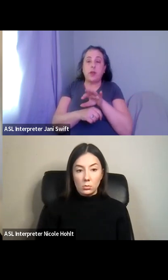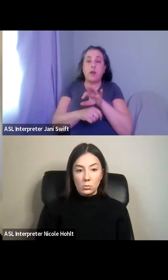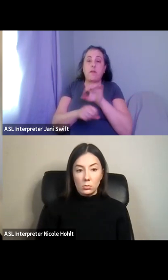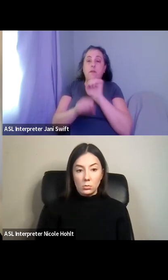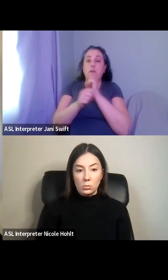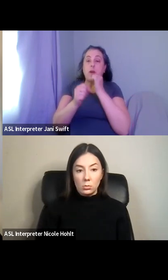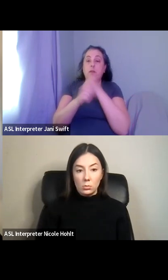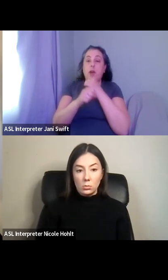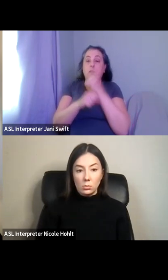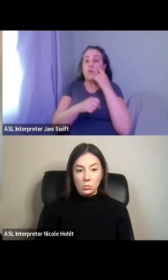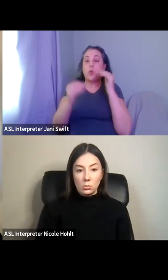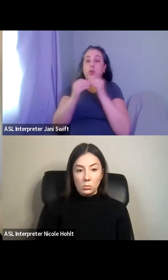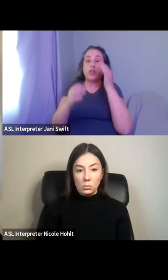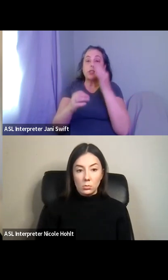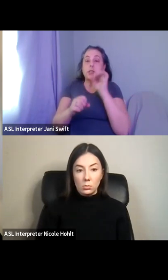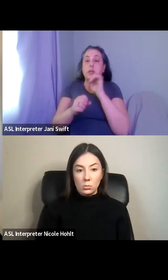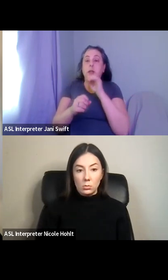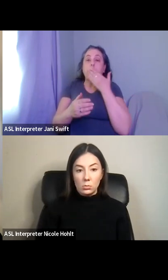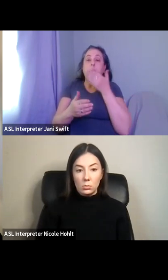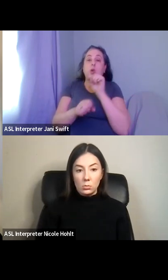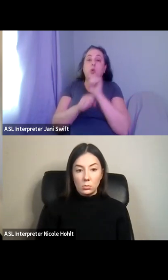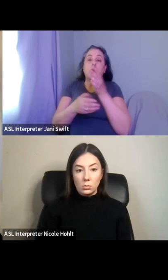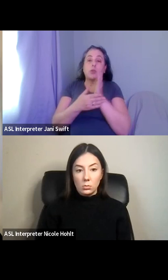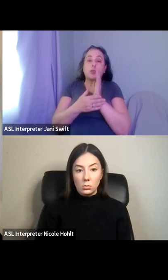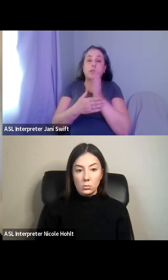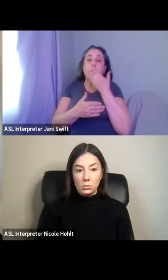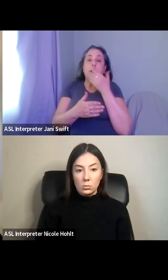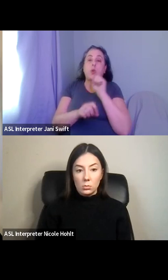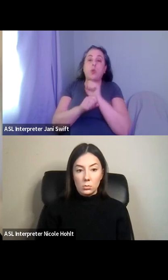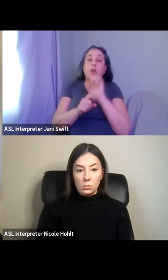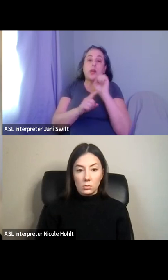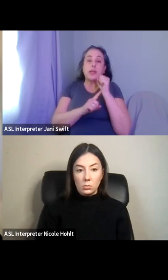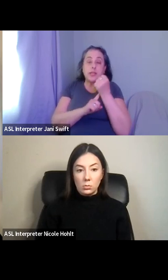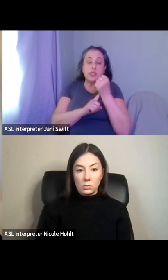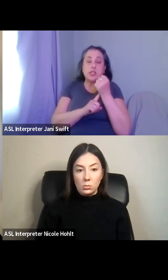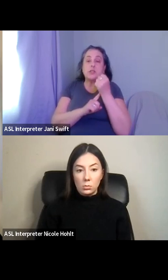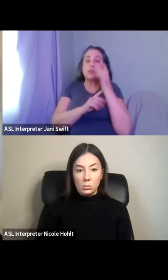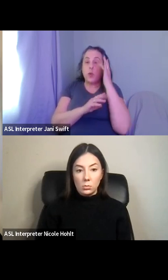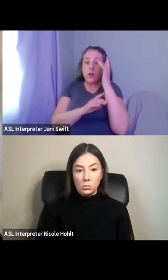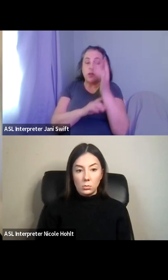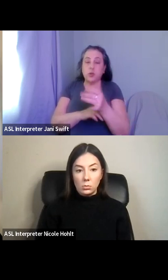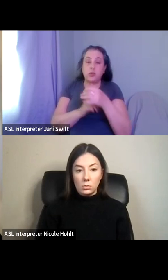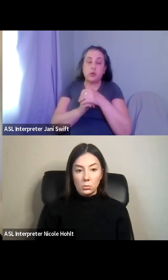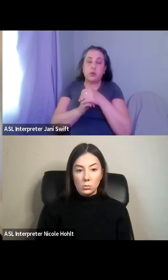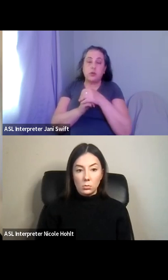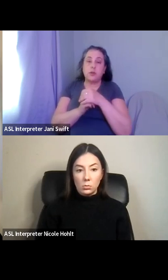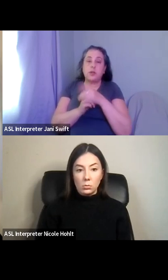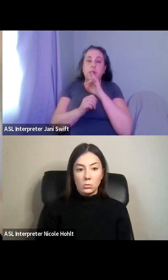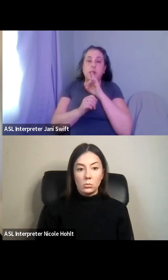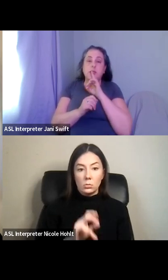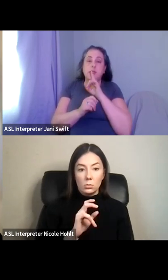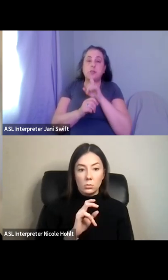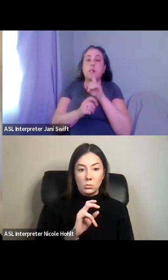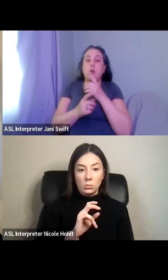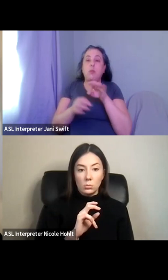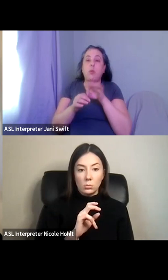for justice and better workers' rights and better workers' conditions going into the future is definitely important